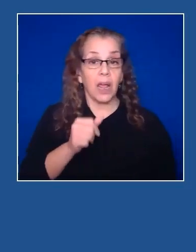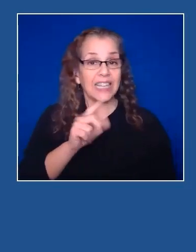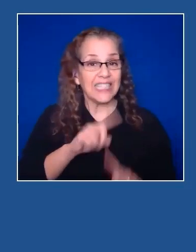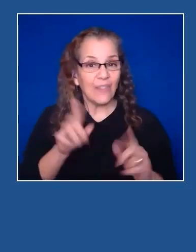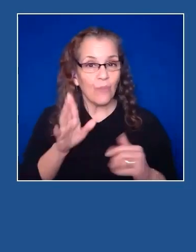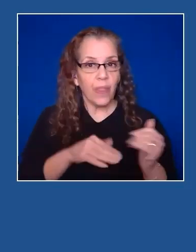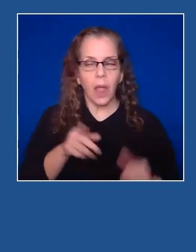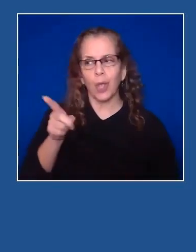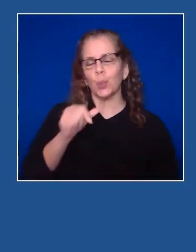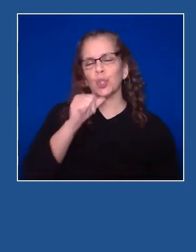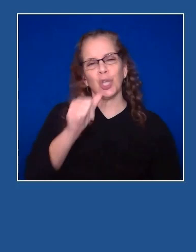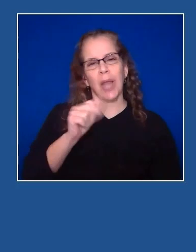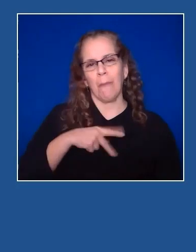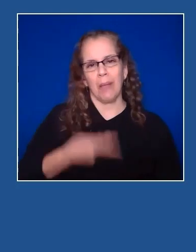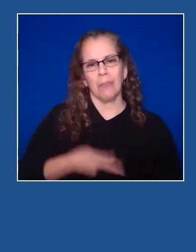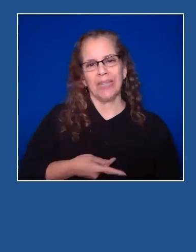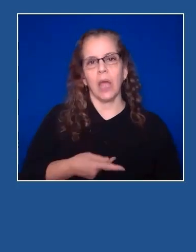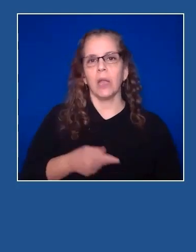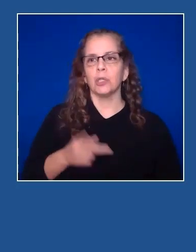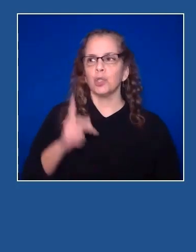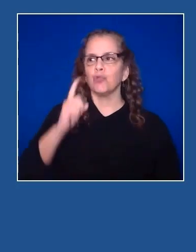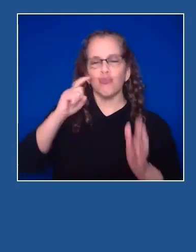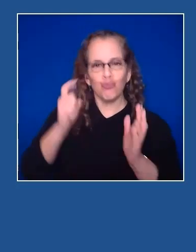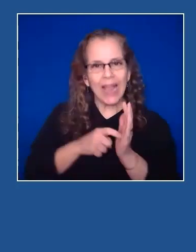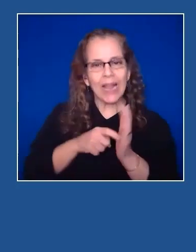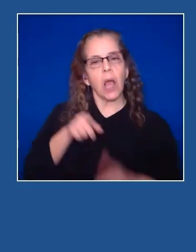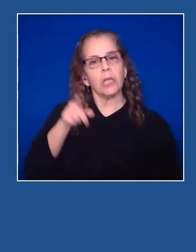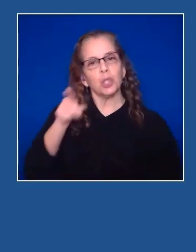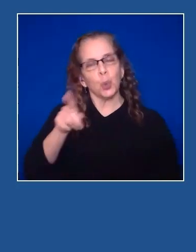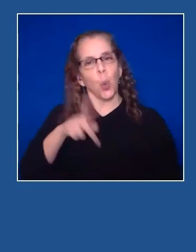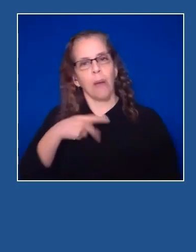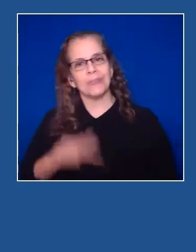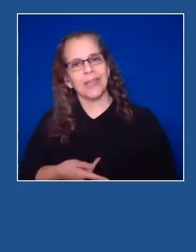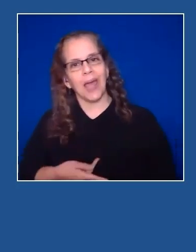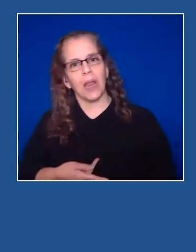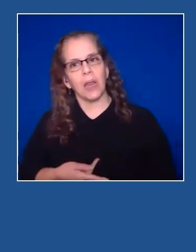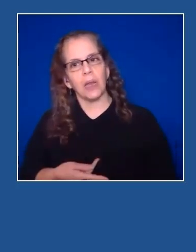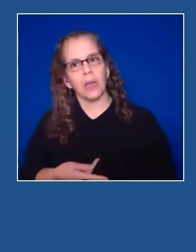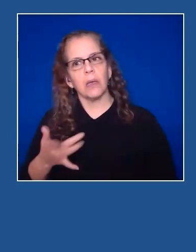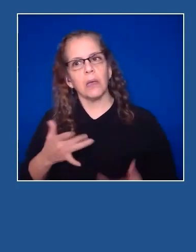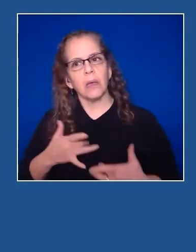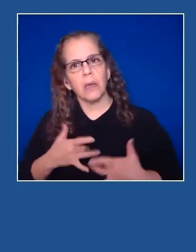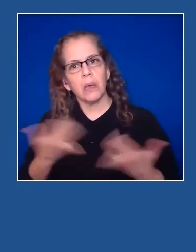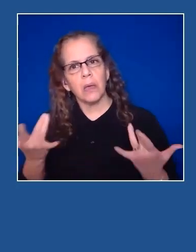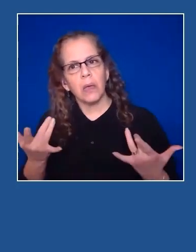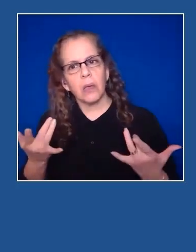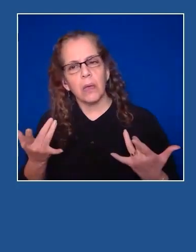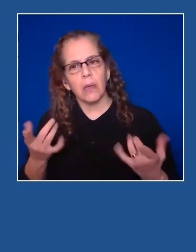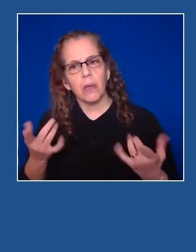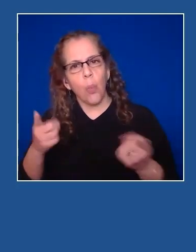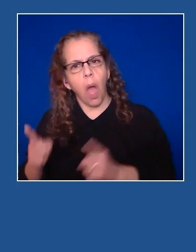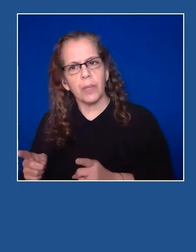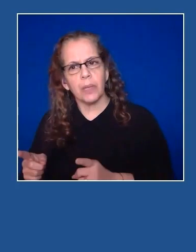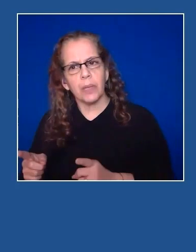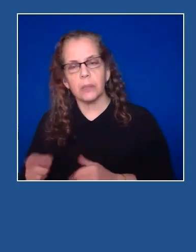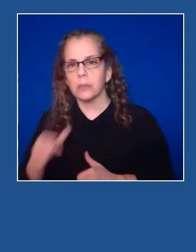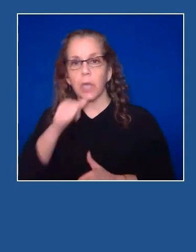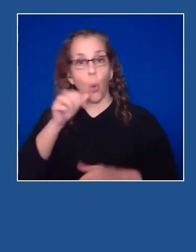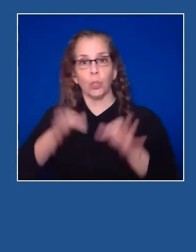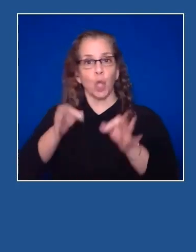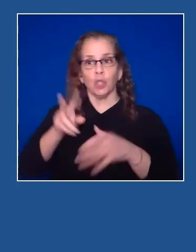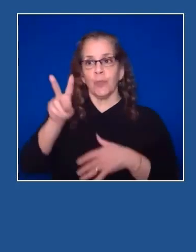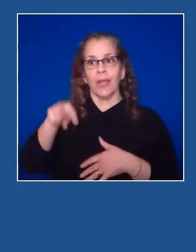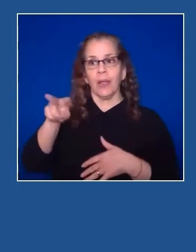but you are. How come? What happened? What's going on? No judgments, just reality. And then we